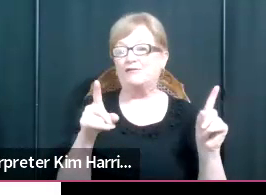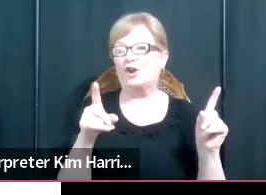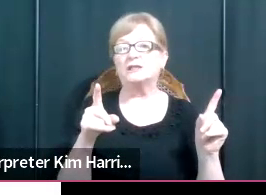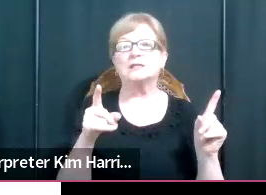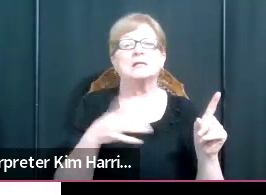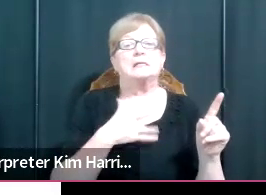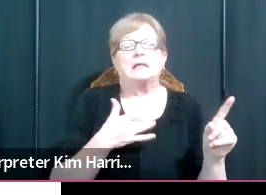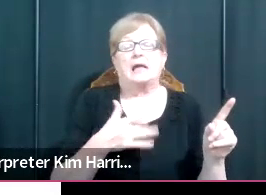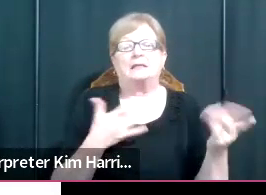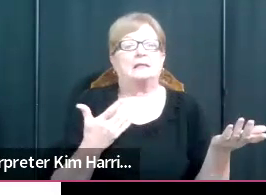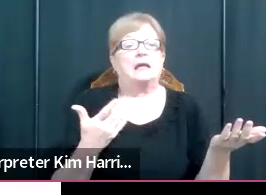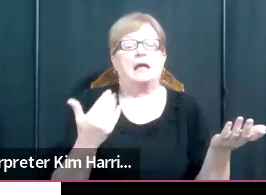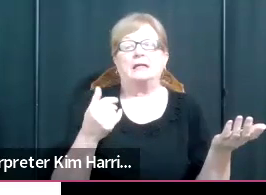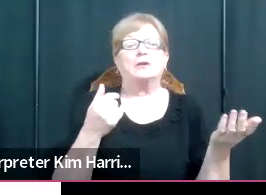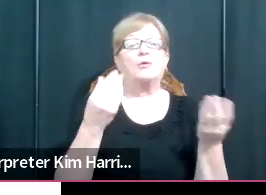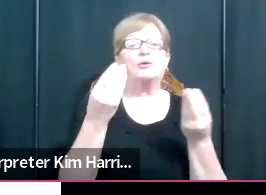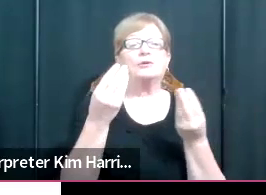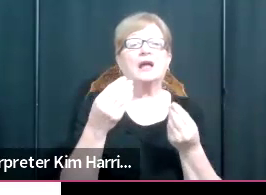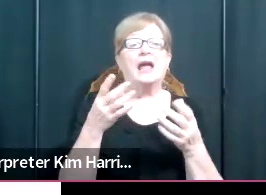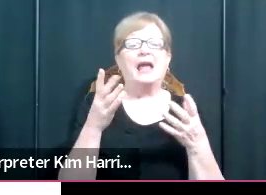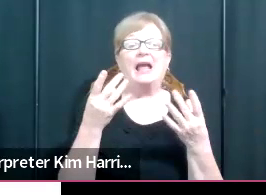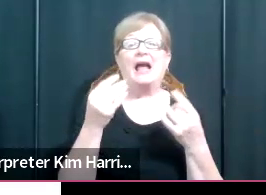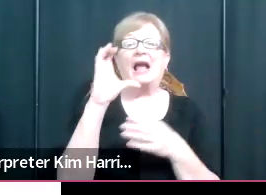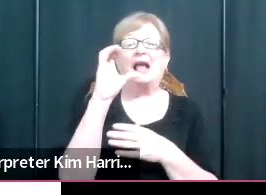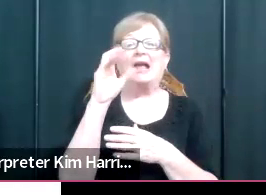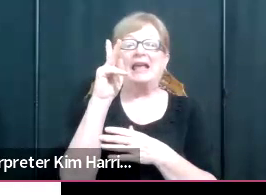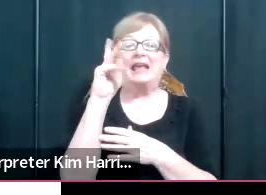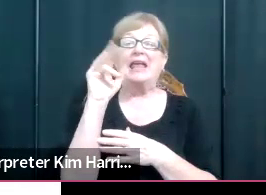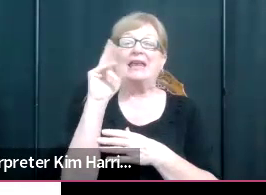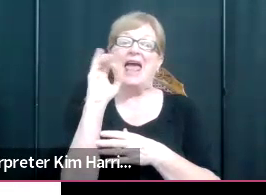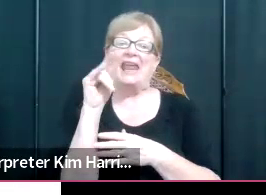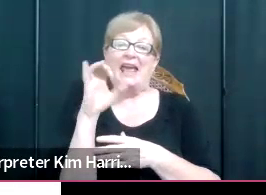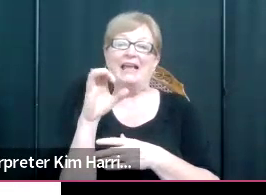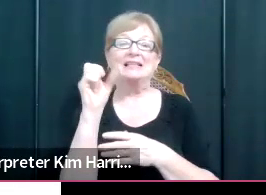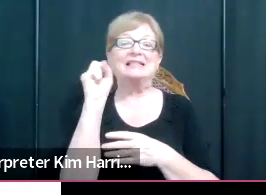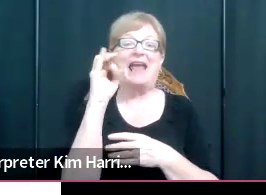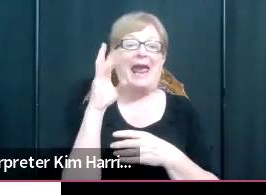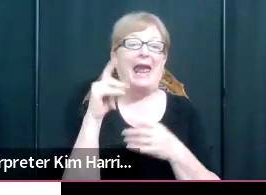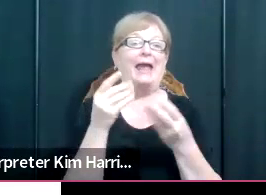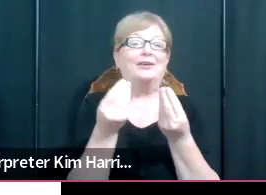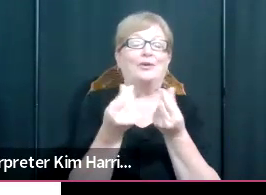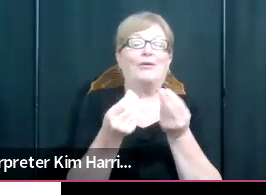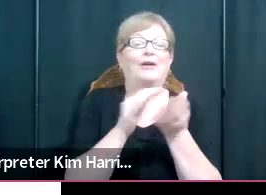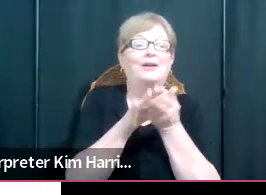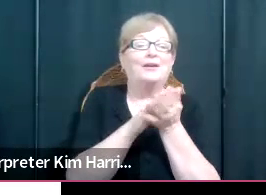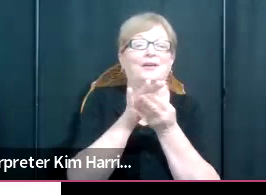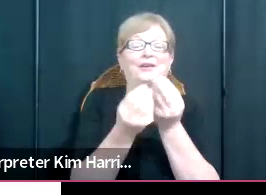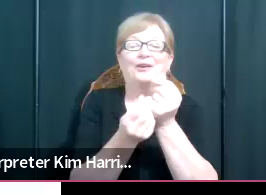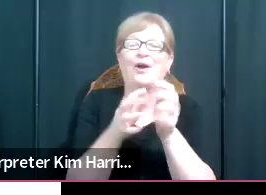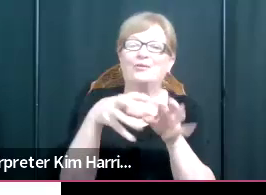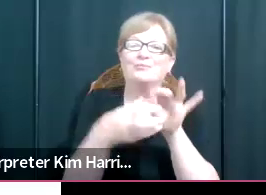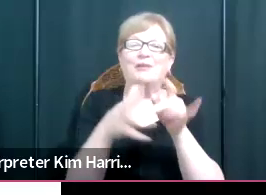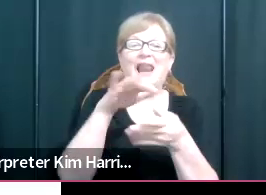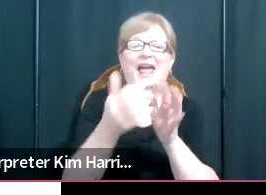on the slide. So sand, kinetic sand, Orbeez, some of them are able to